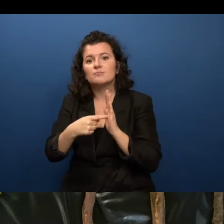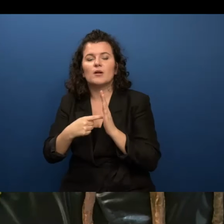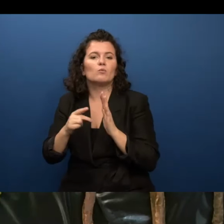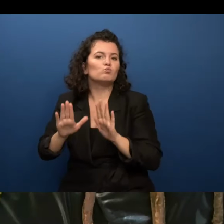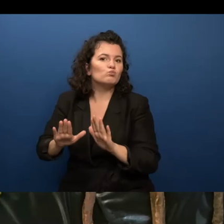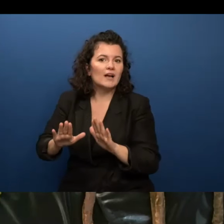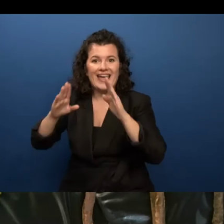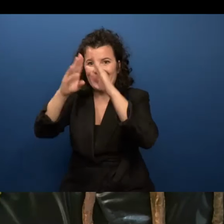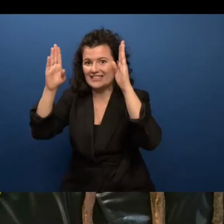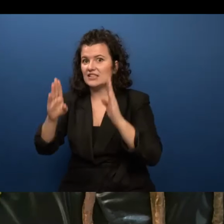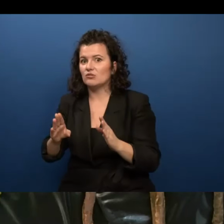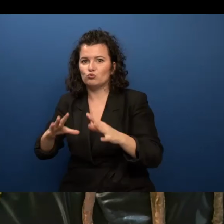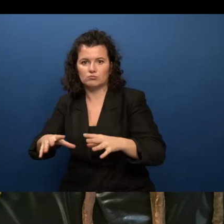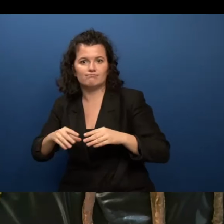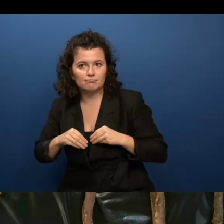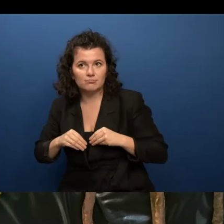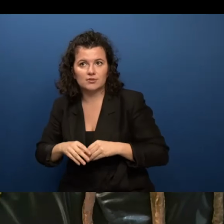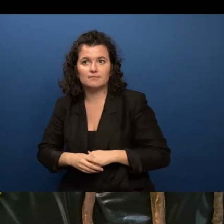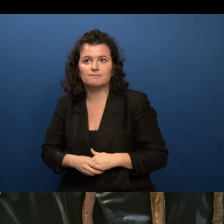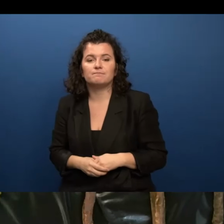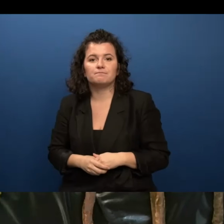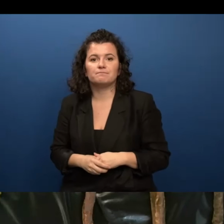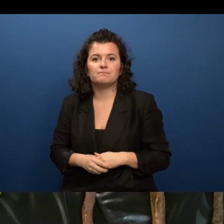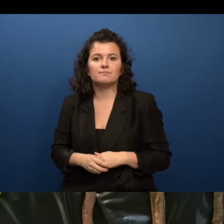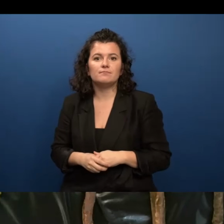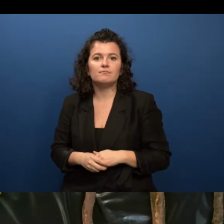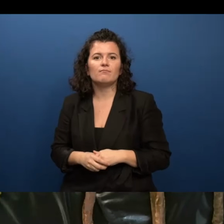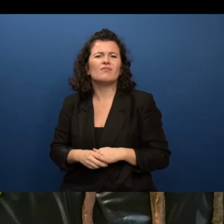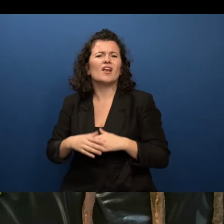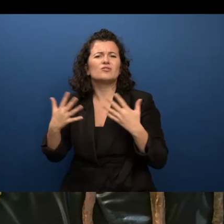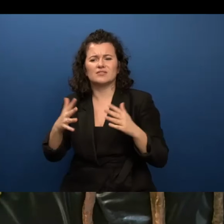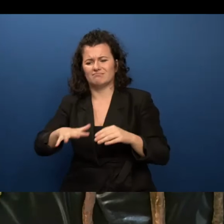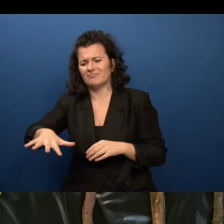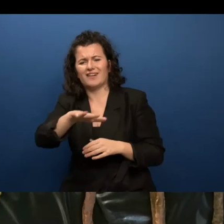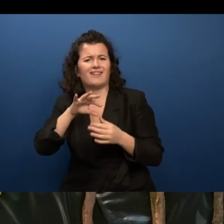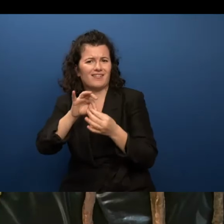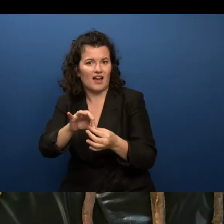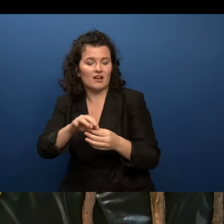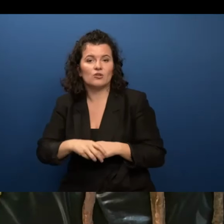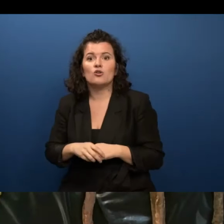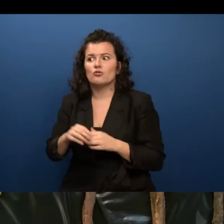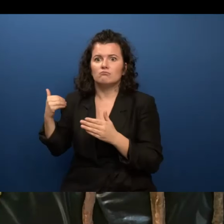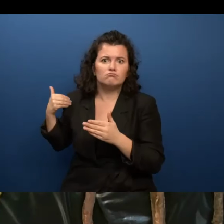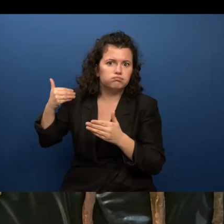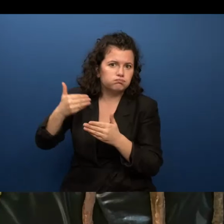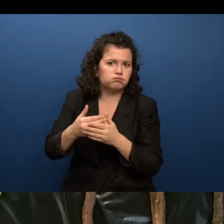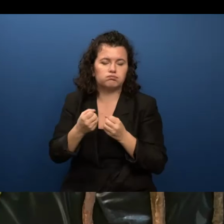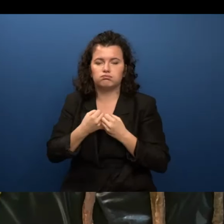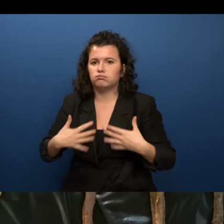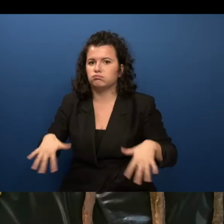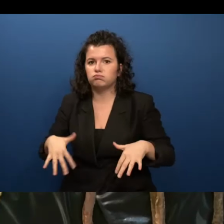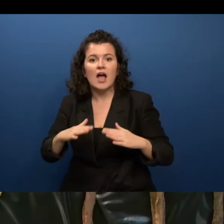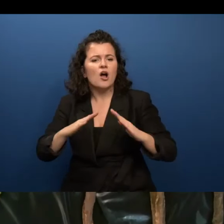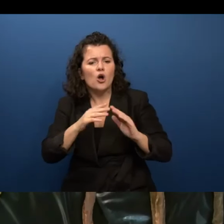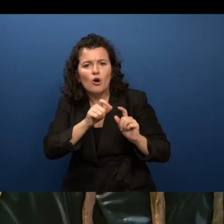the government evicted us from our ancestral land. So all this period, we've had a period of struggle, both for the community and